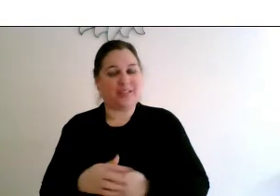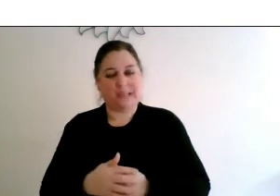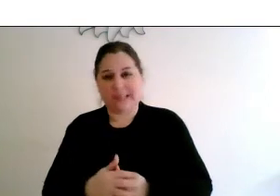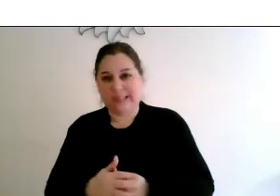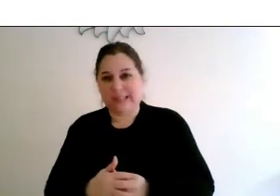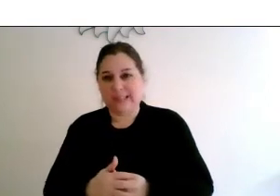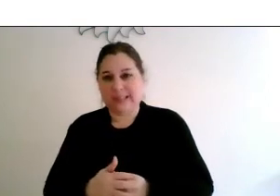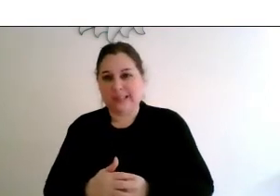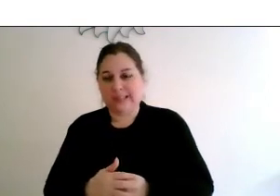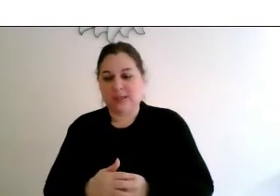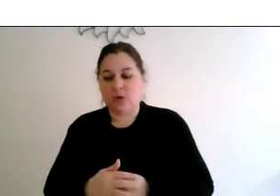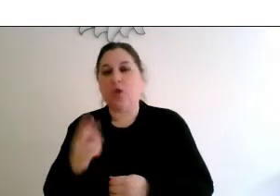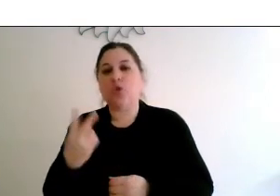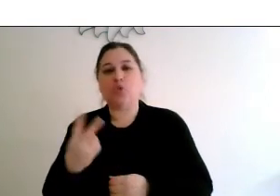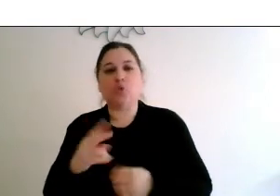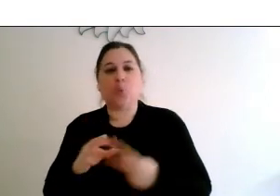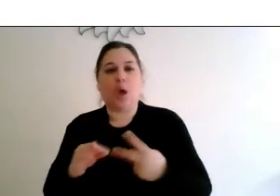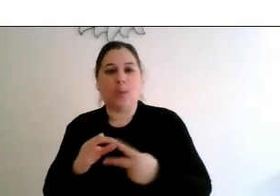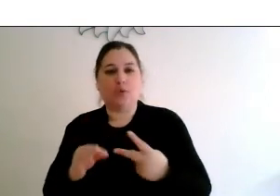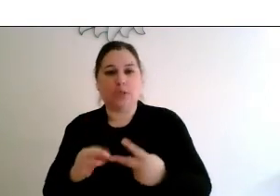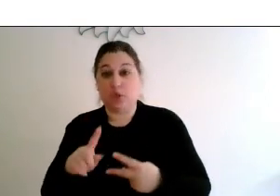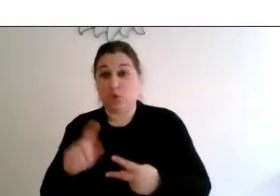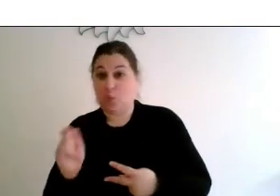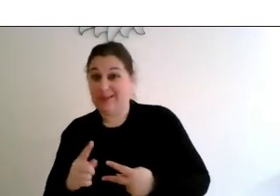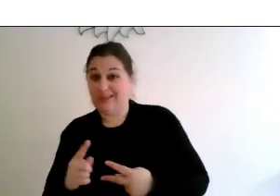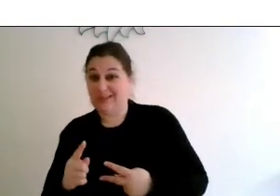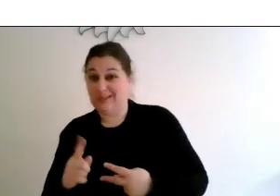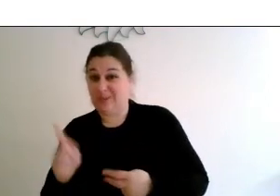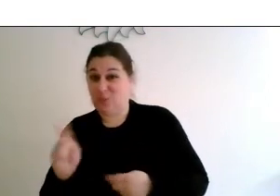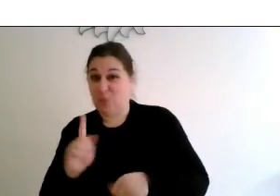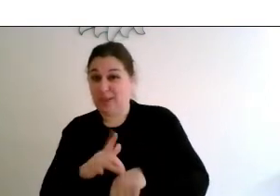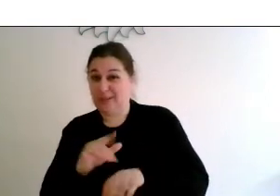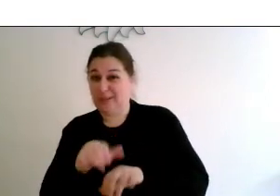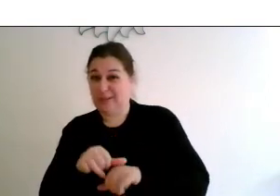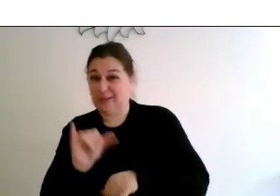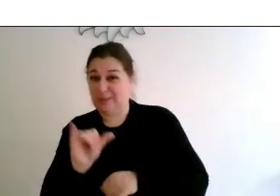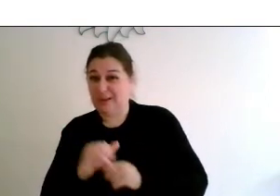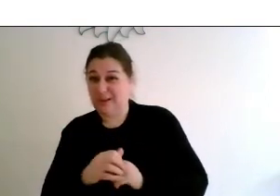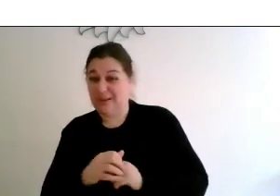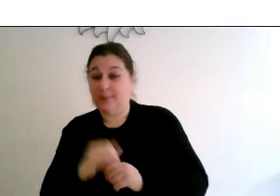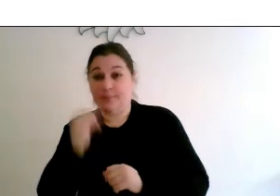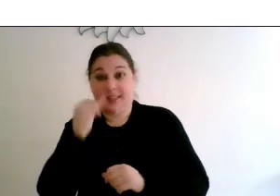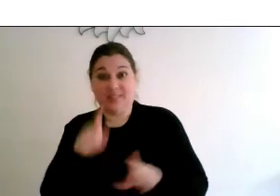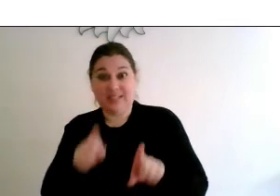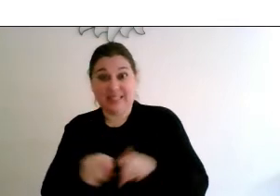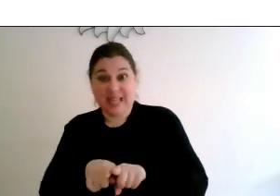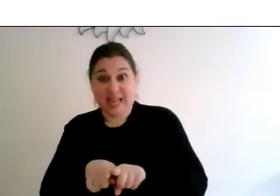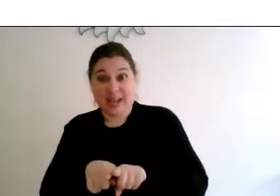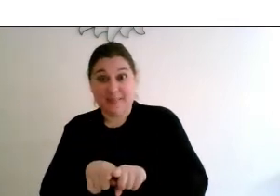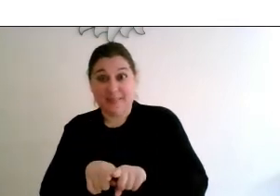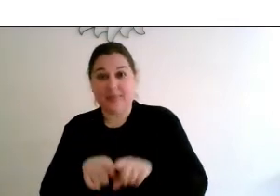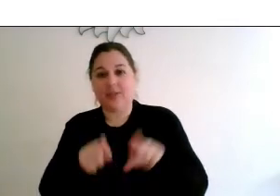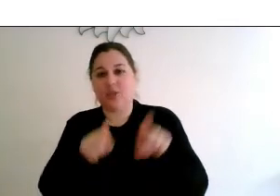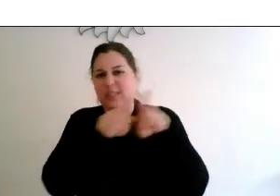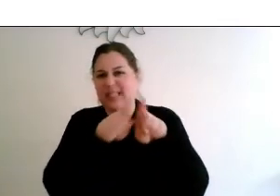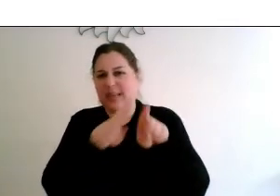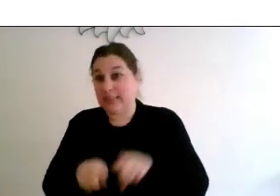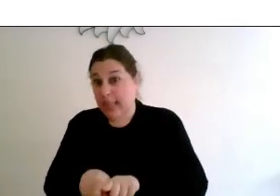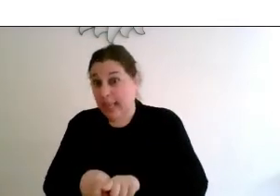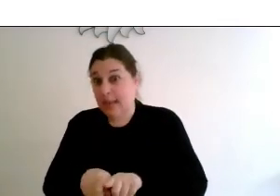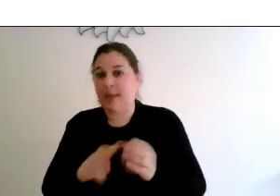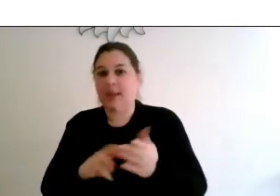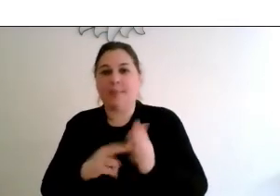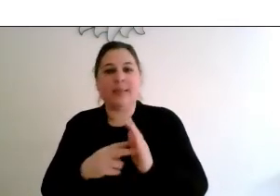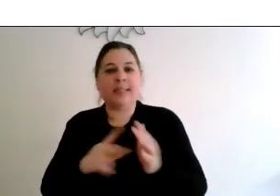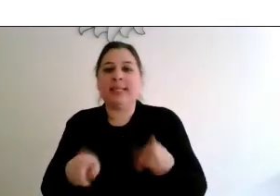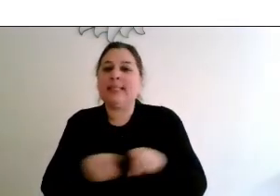different y-intercepts. It means no solution, parallel lines. Okay, if it's the same y-intercept, then that means